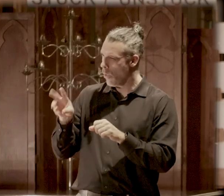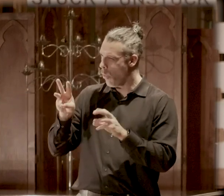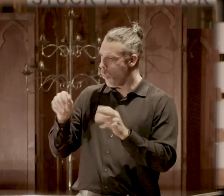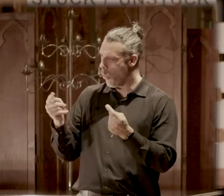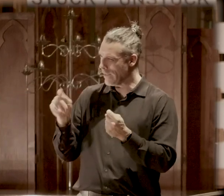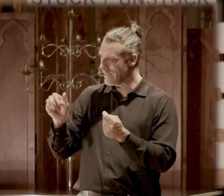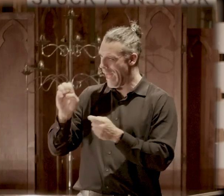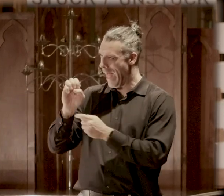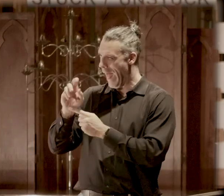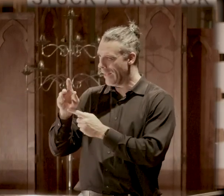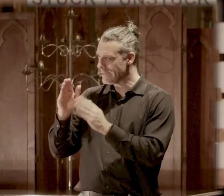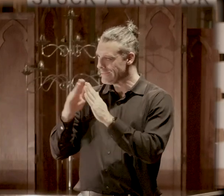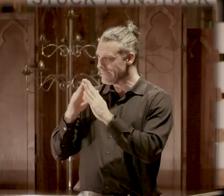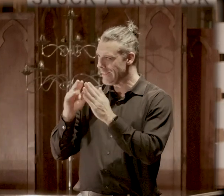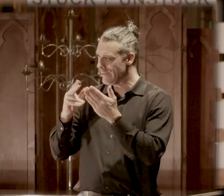Elk City?